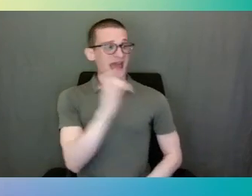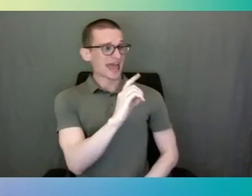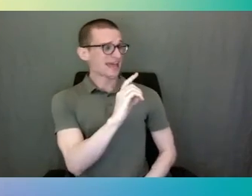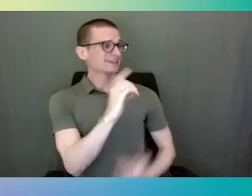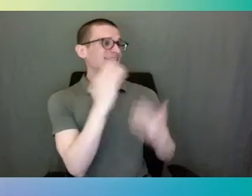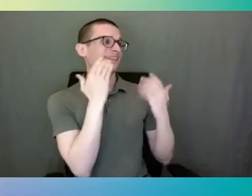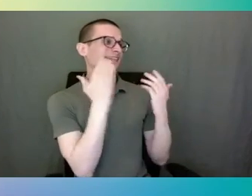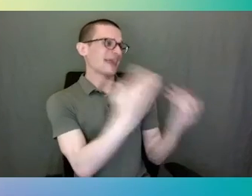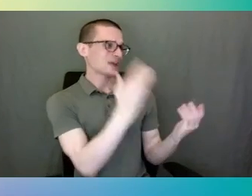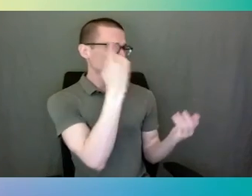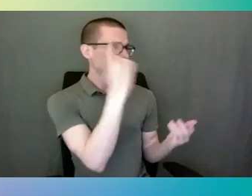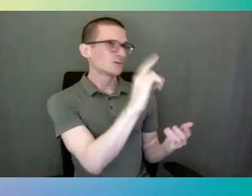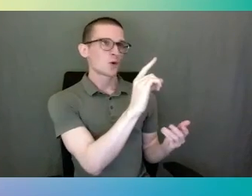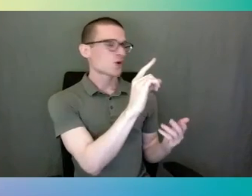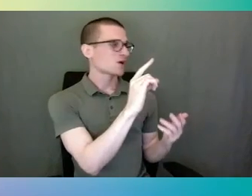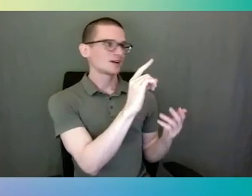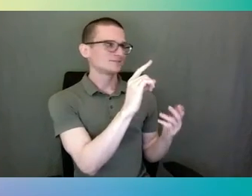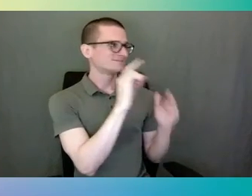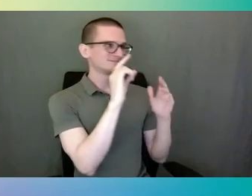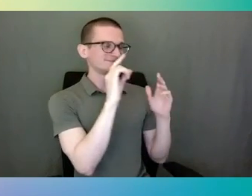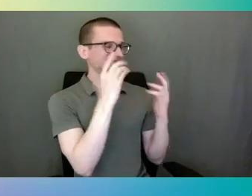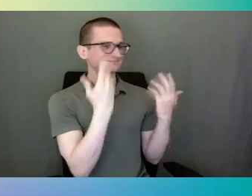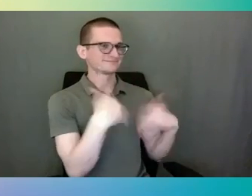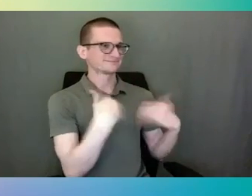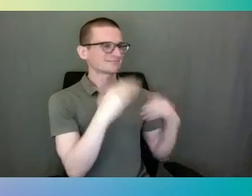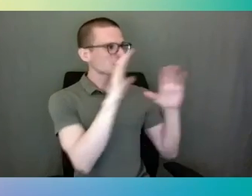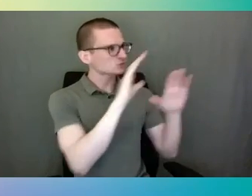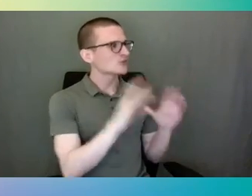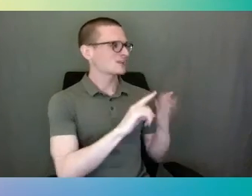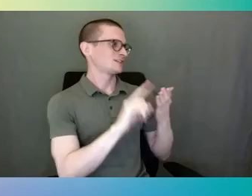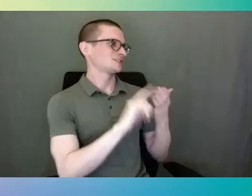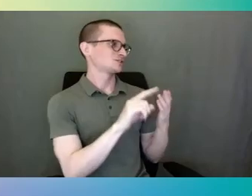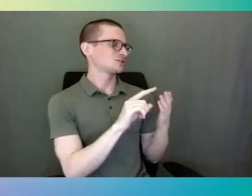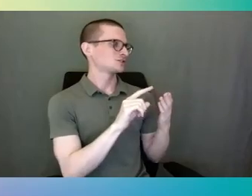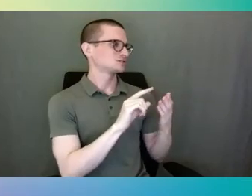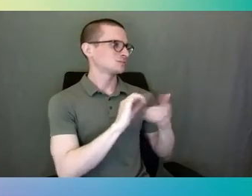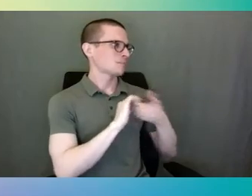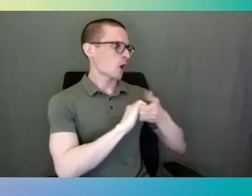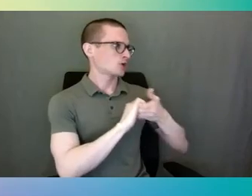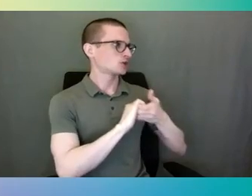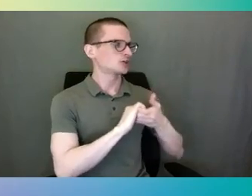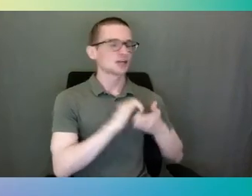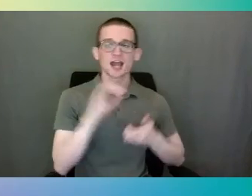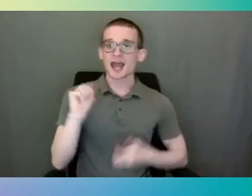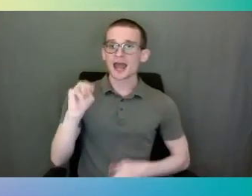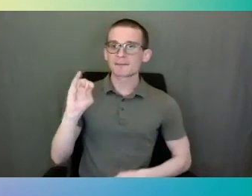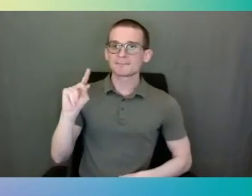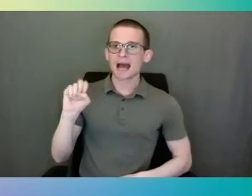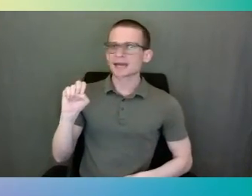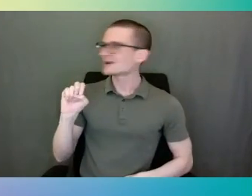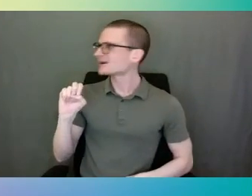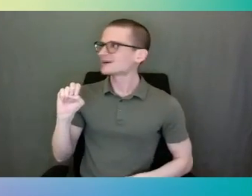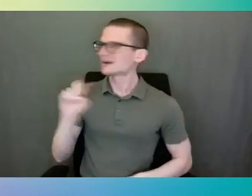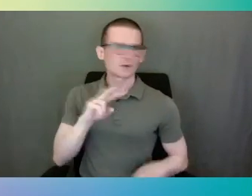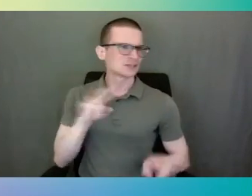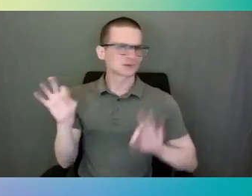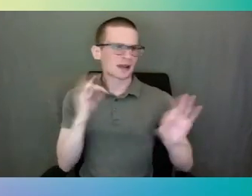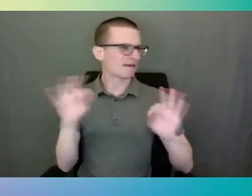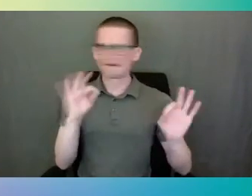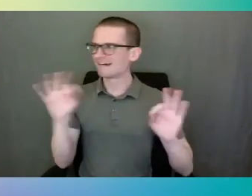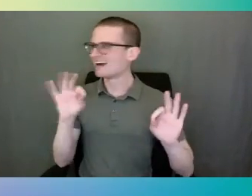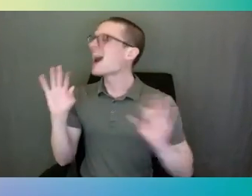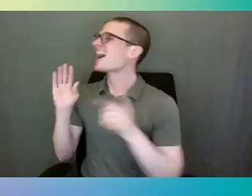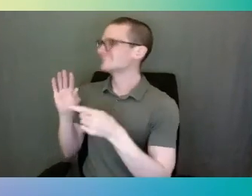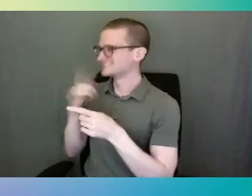for being a great research partner. And thank you, Mike. Oh, yeah, we have to. Oh, it's this way. Oh, it's that way. And